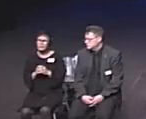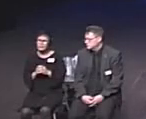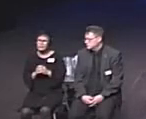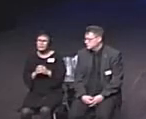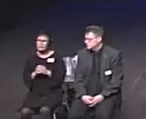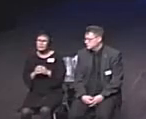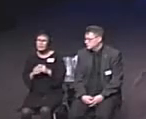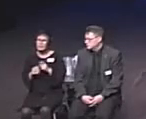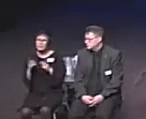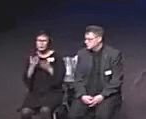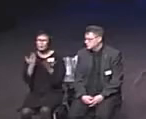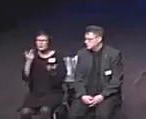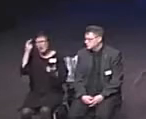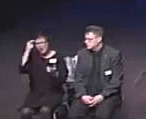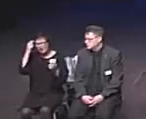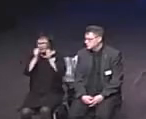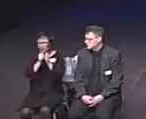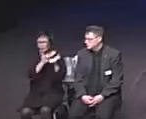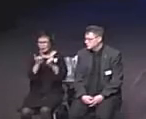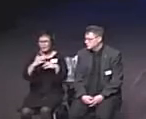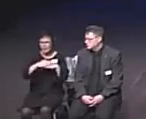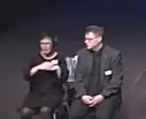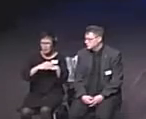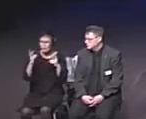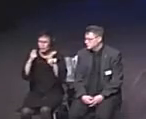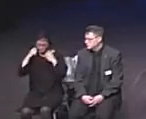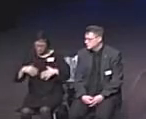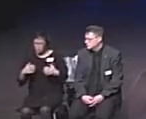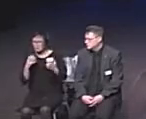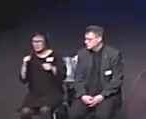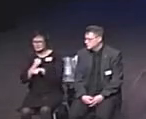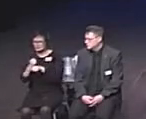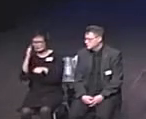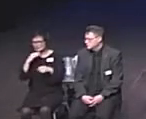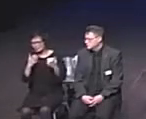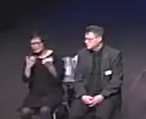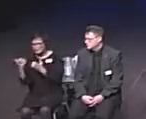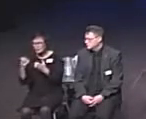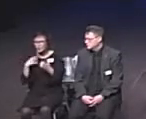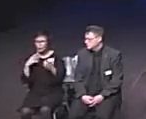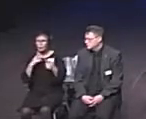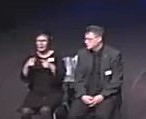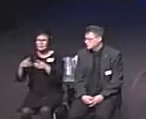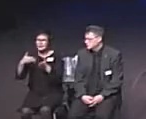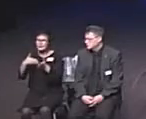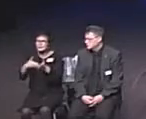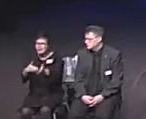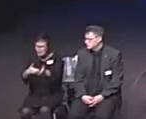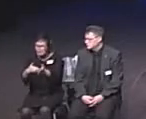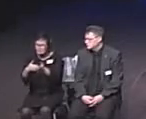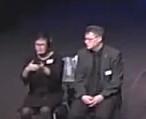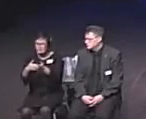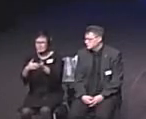with the brain, you also need rest, but it also need physics. So we have obstacle where you